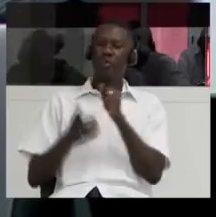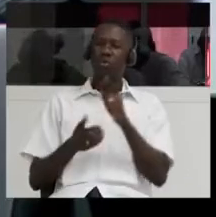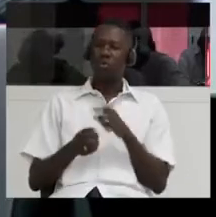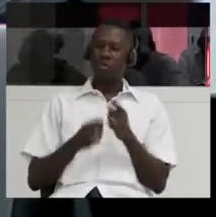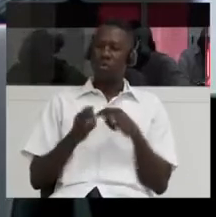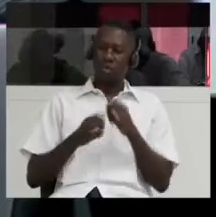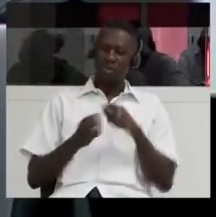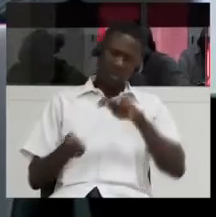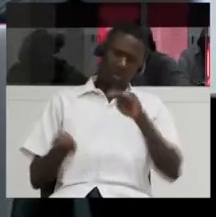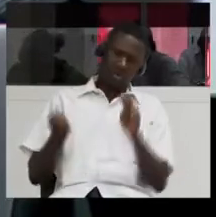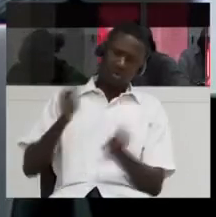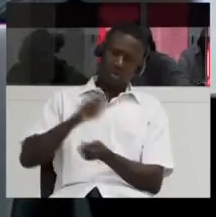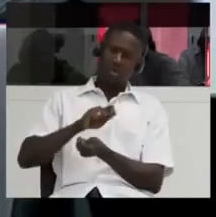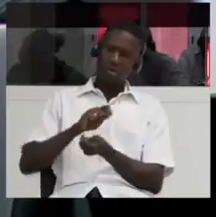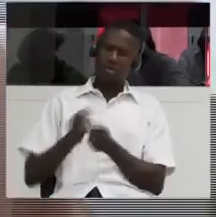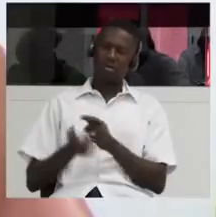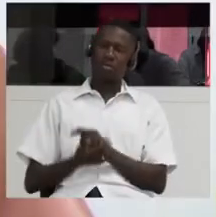change